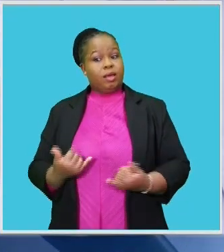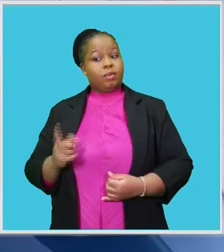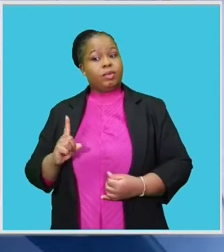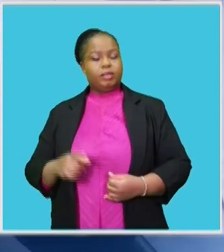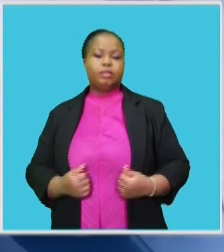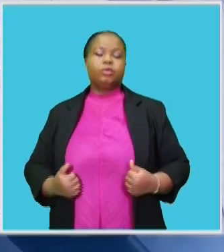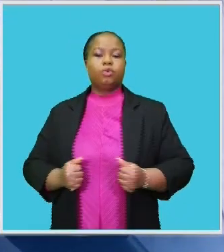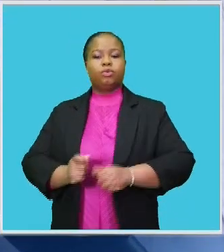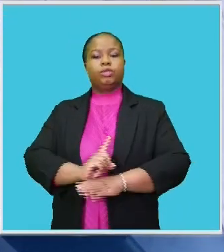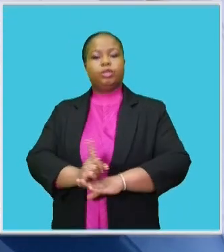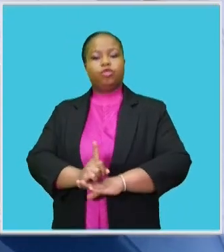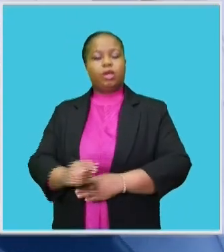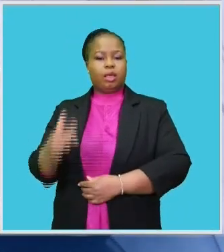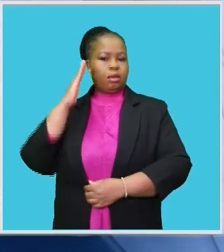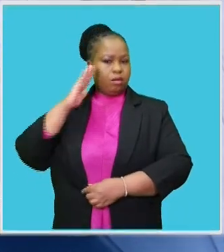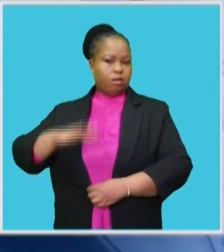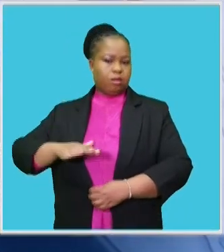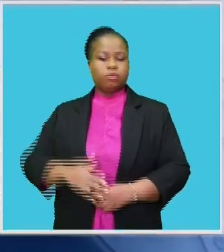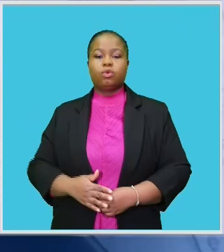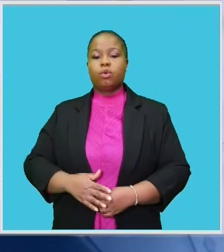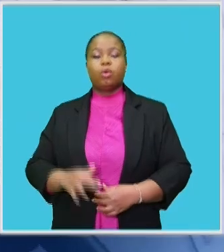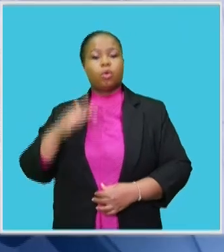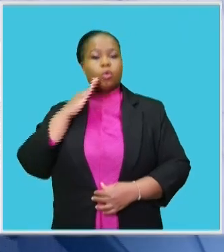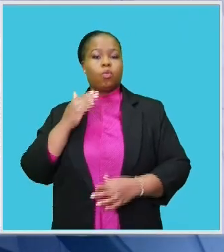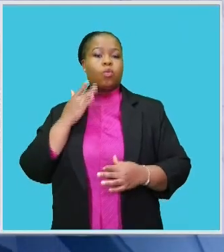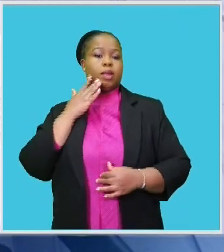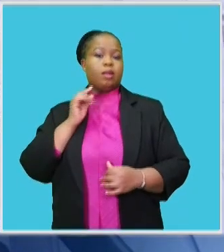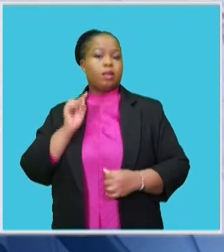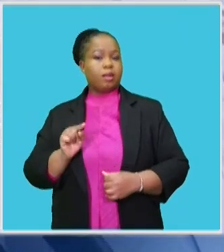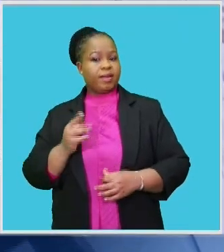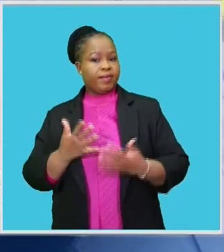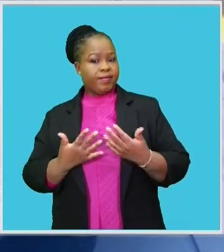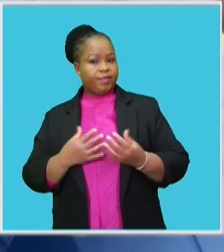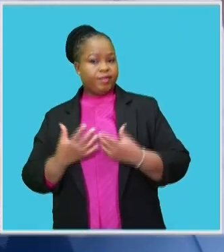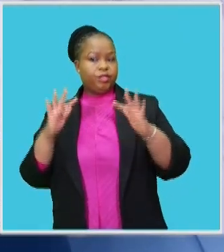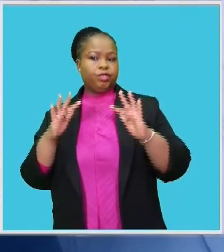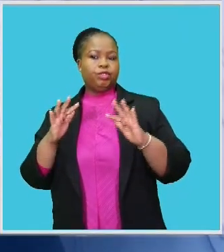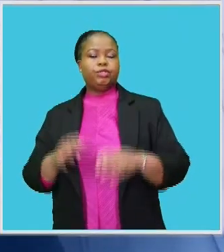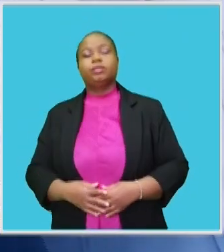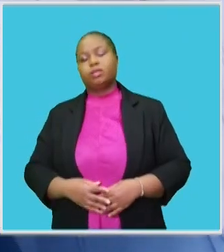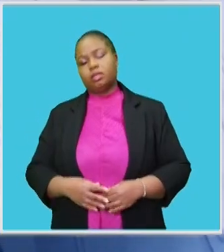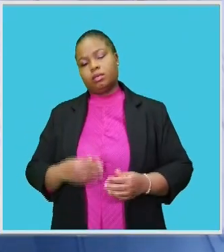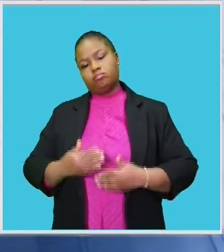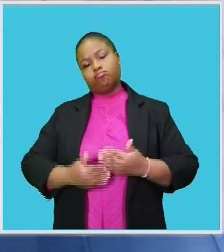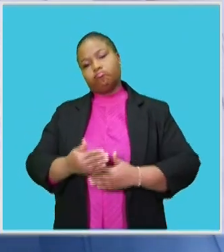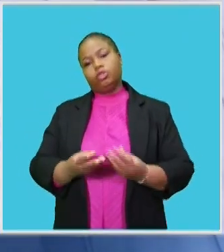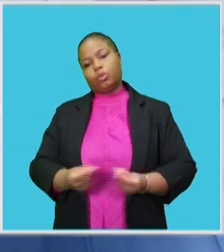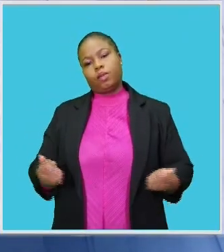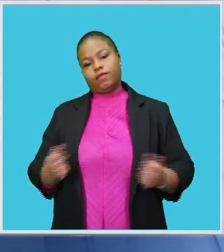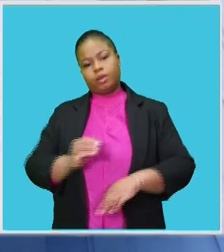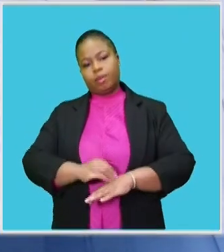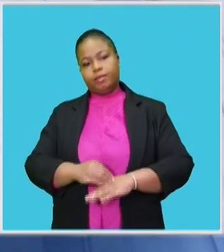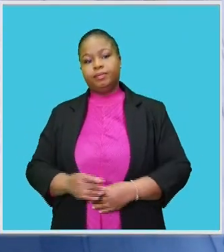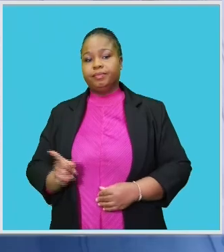call temporary accommodation. Once we have dealt with that holistically, the program will move much faster.